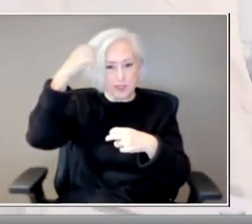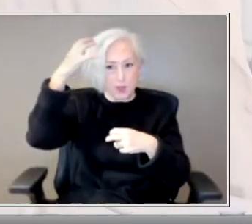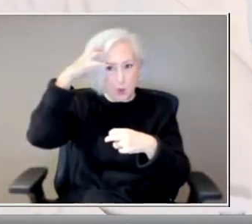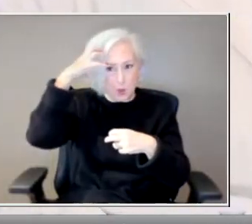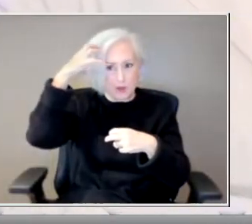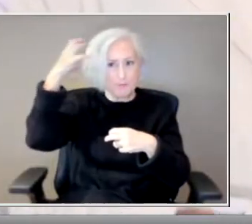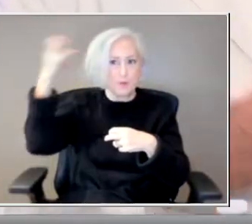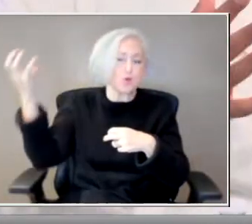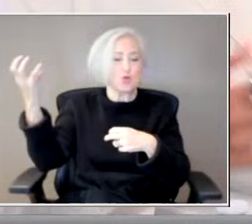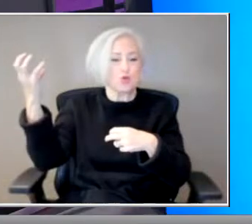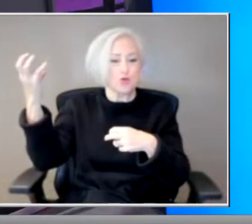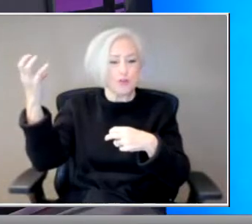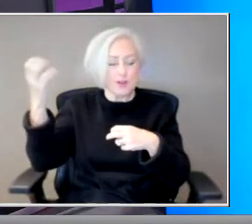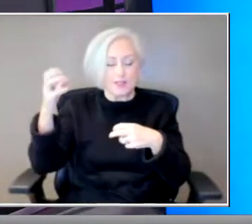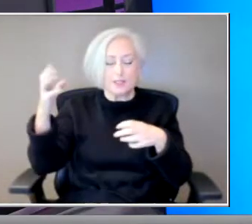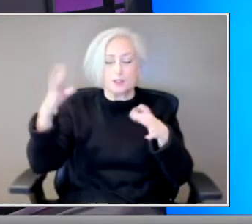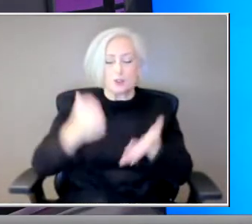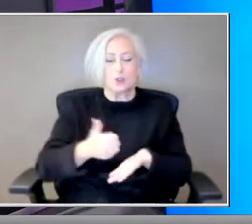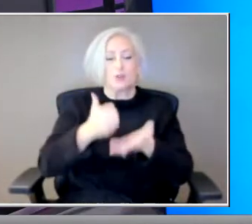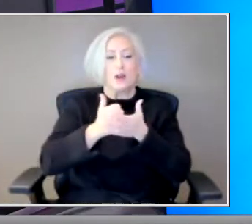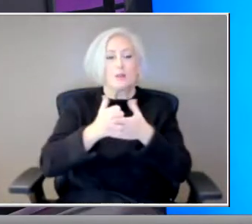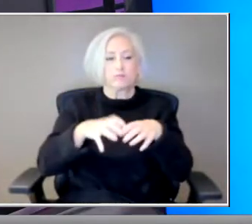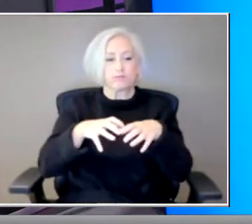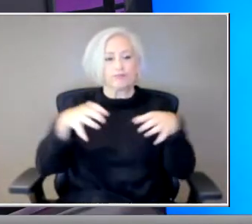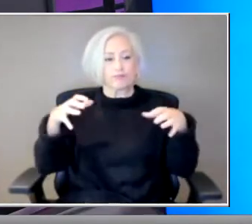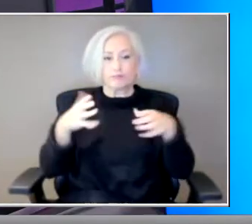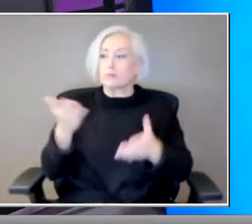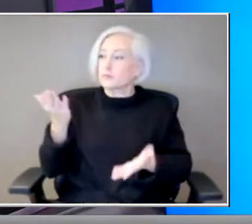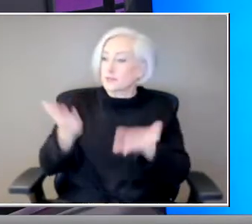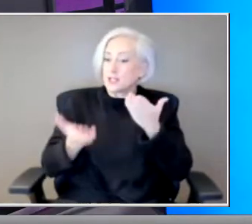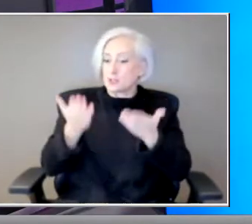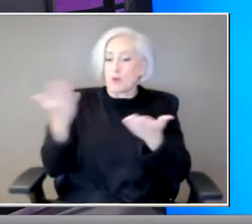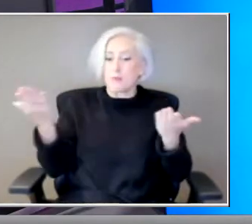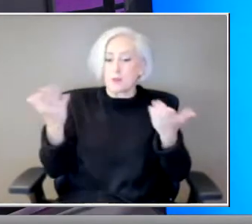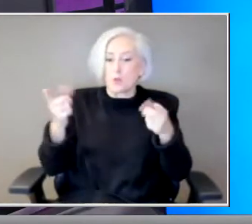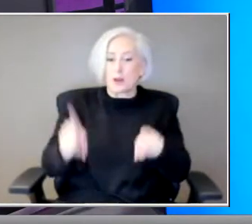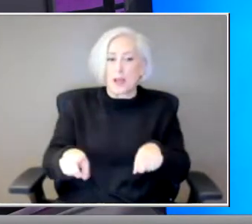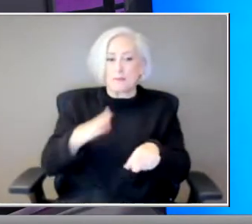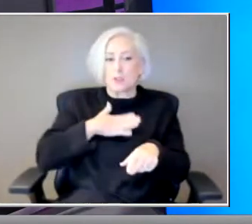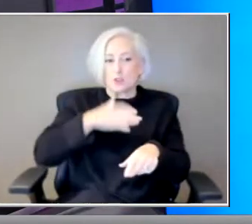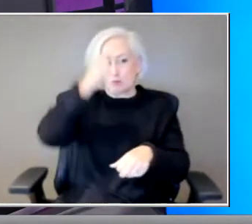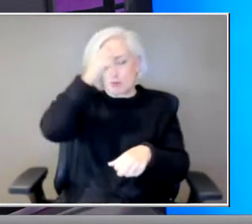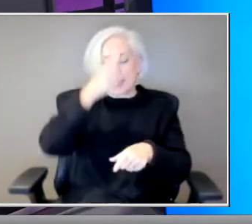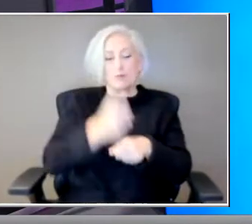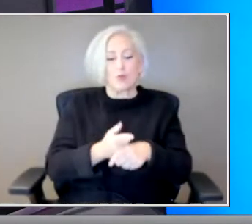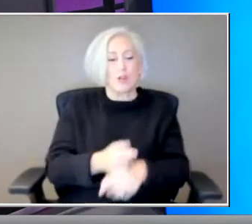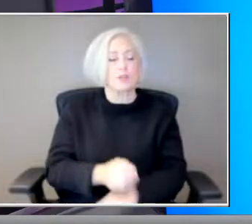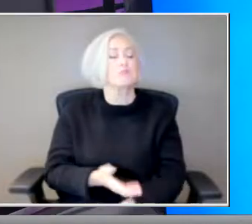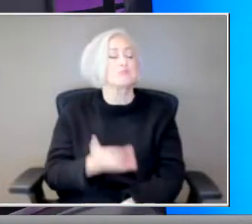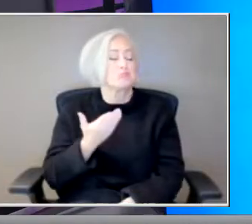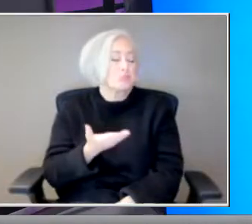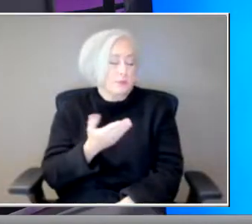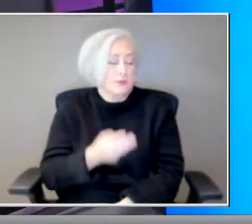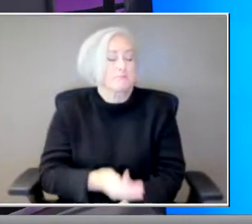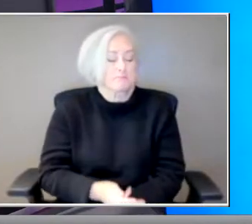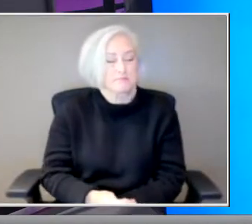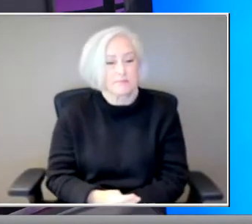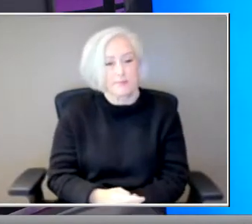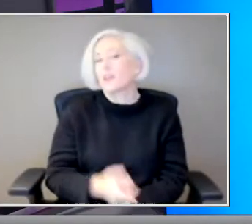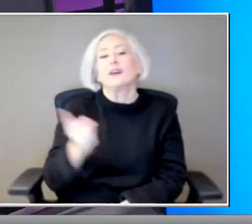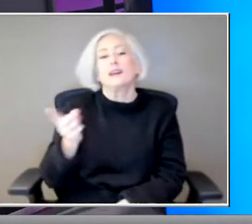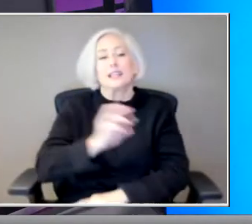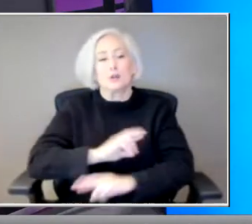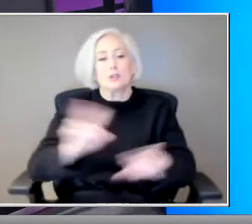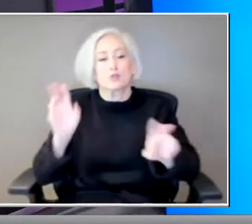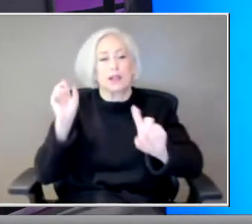things like that. So and that's probably what happened to my brother. Probably, yeah. Yeah, because he was getting ready to go to work or something,